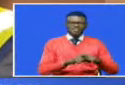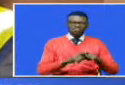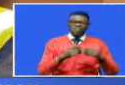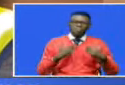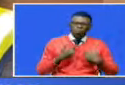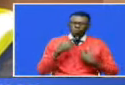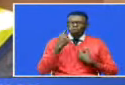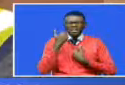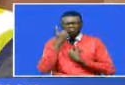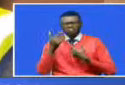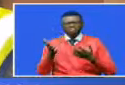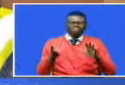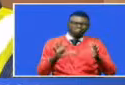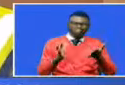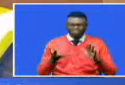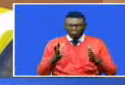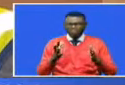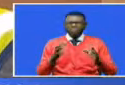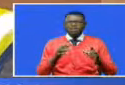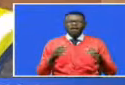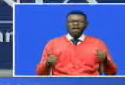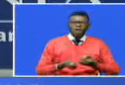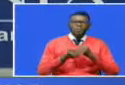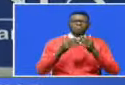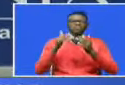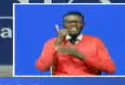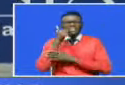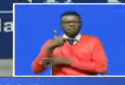patients or trauma patients, maybe gunshot injuries.